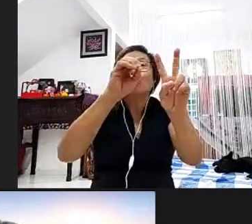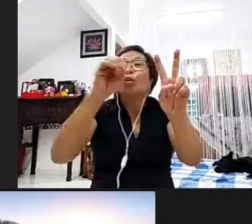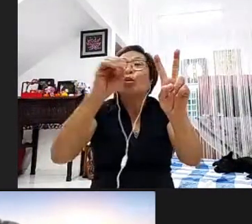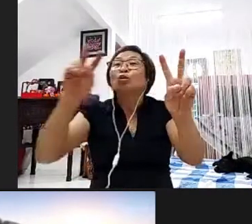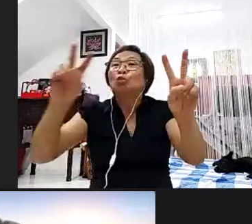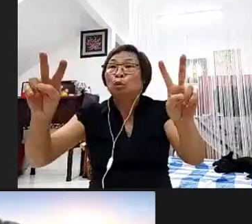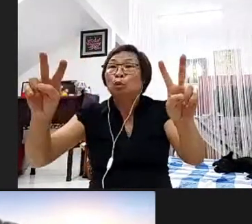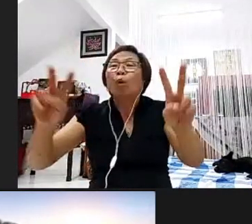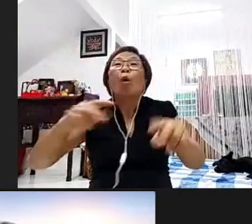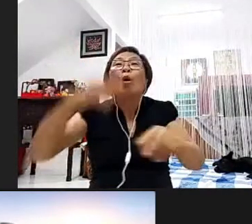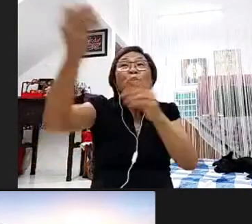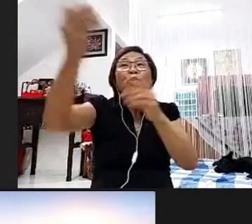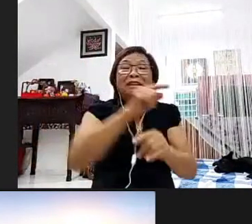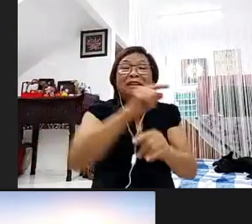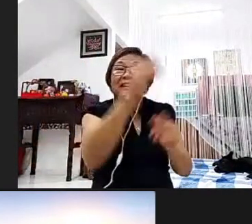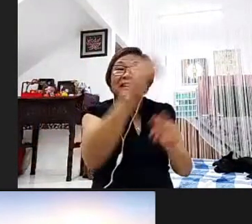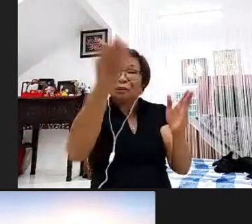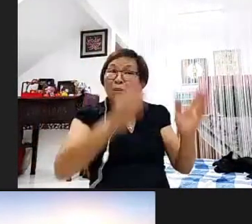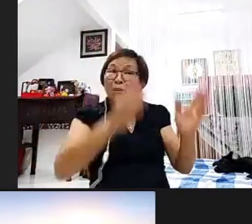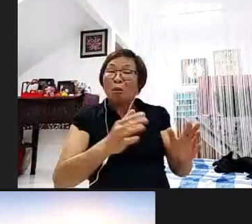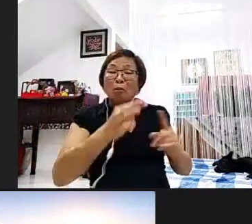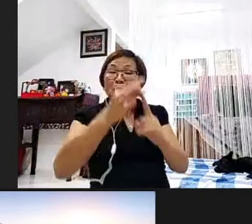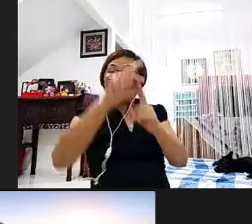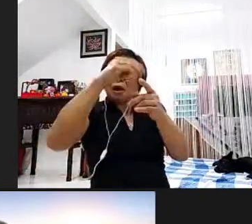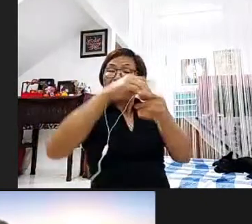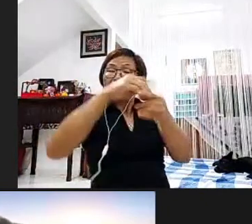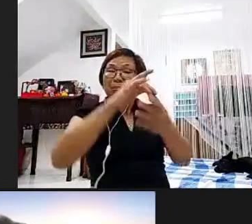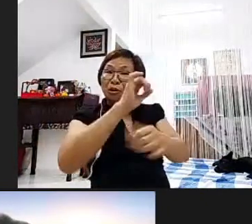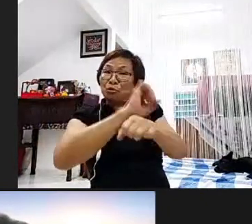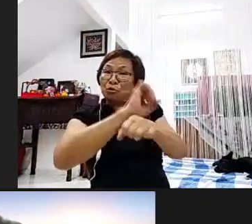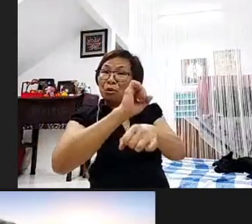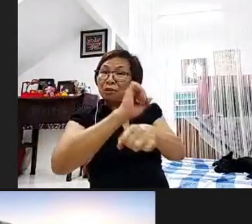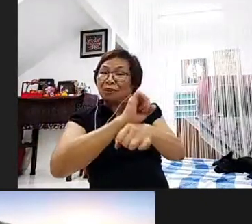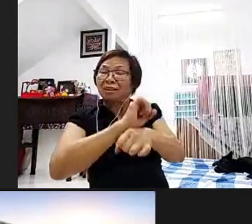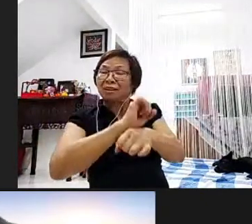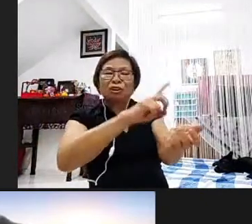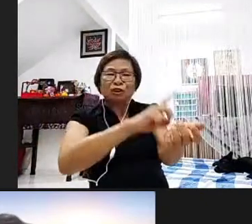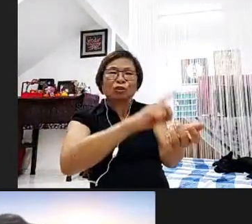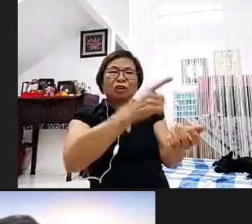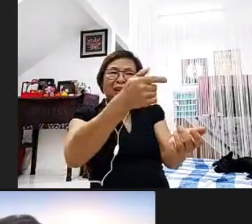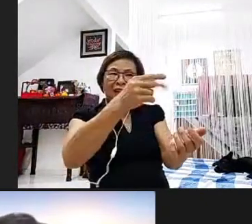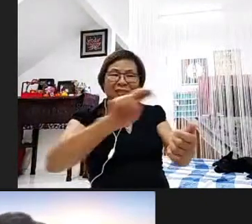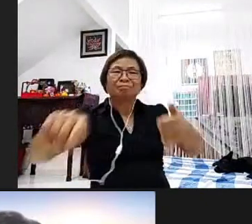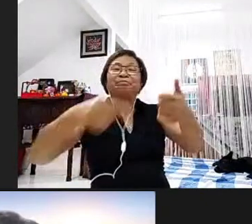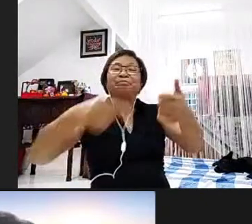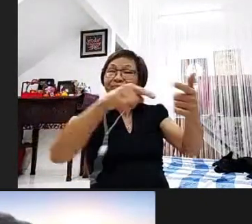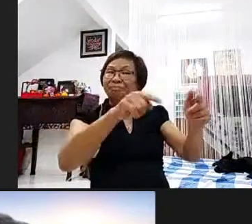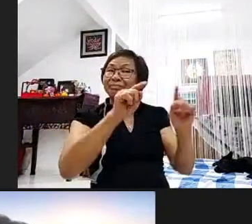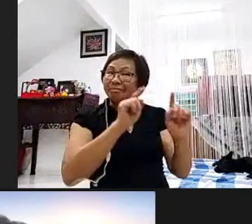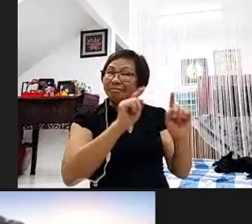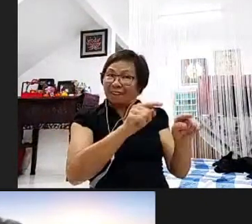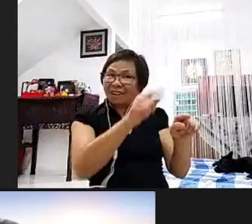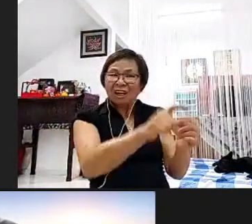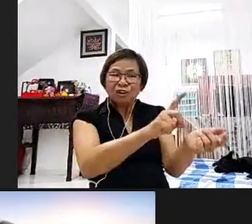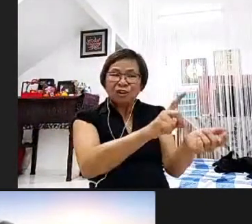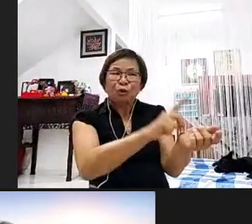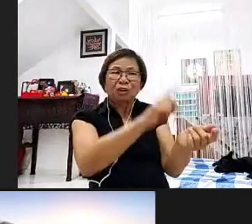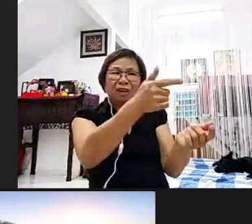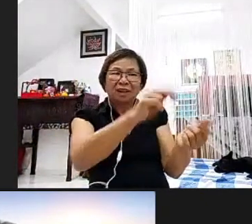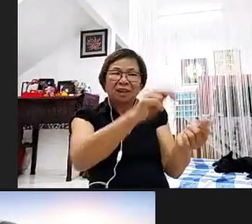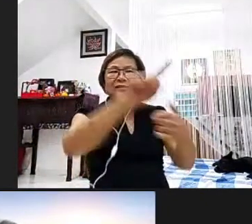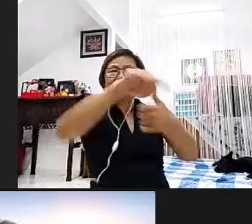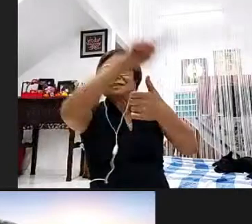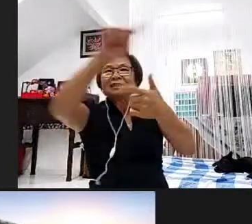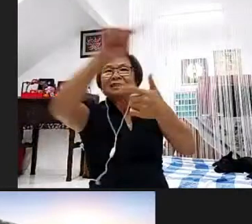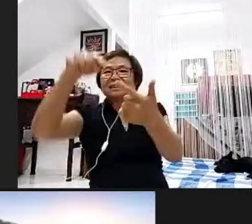work. So that's our Dato Dr. Suk Chyn. Second speaker for this tonight's dialogue is